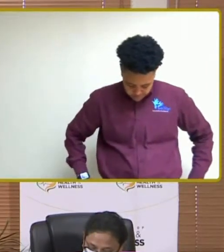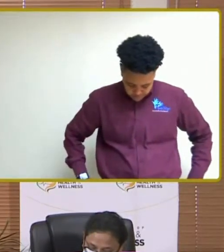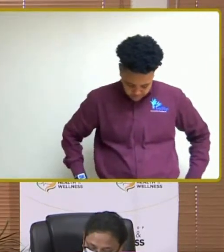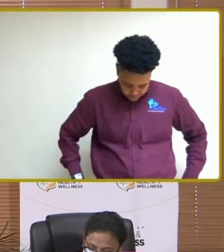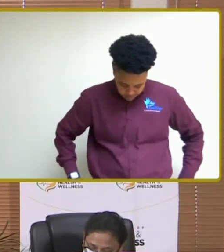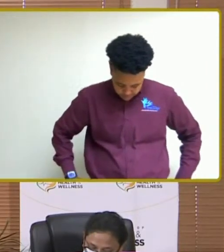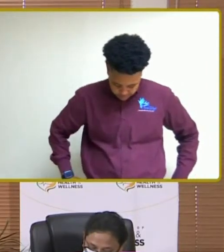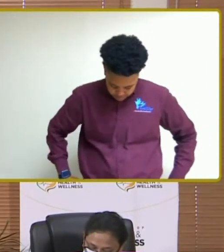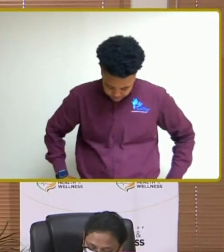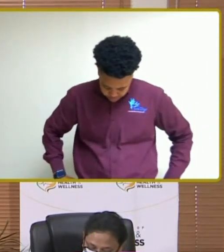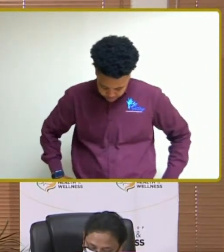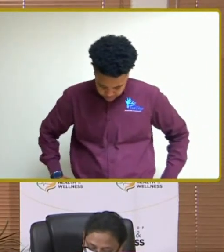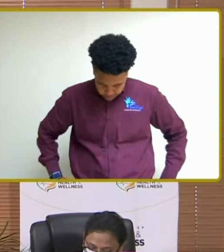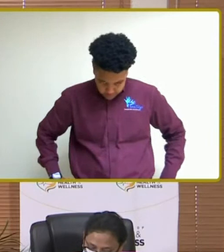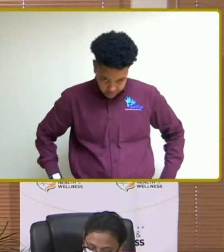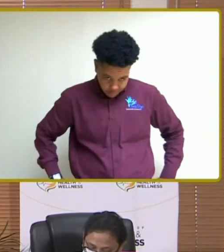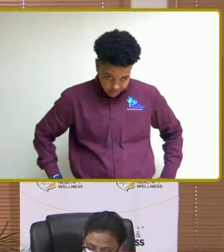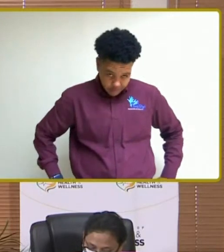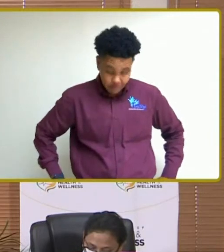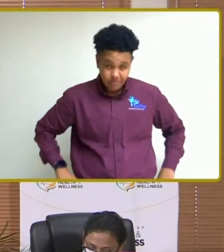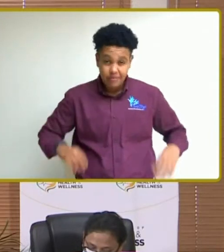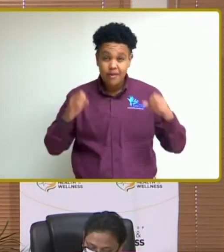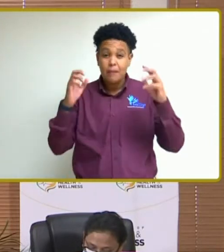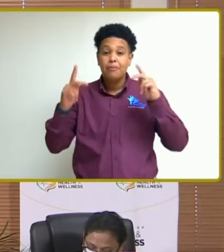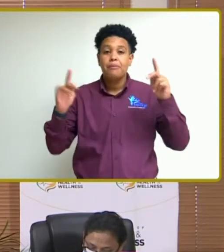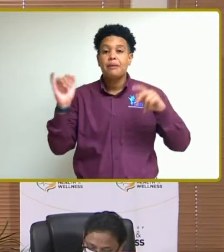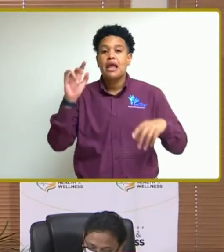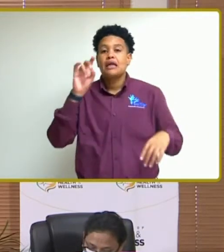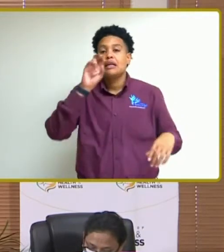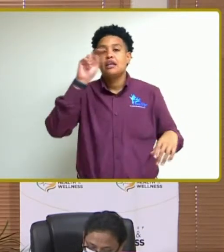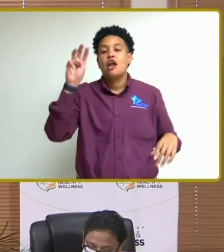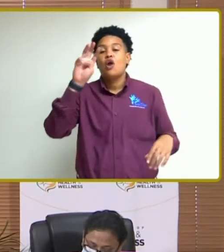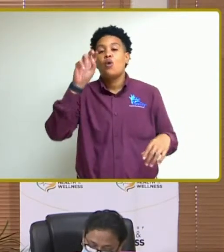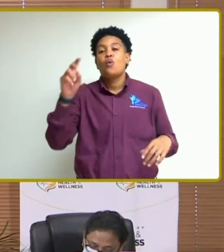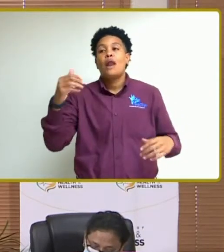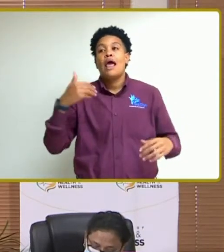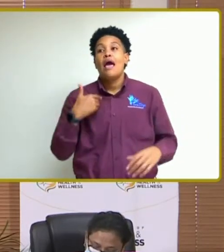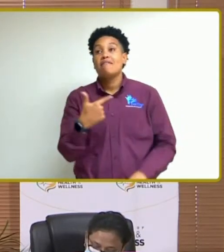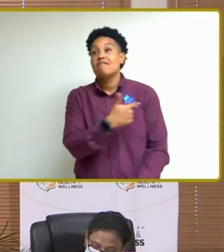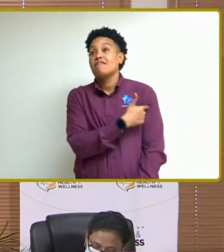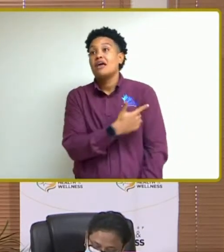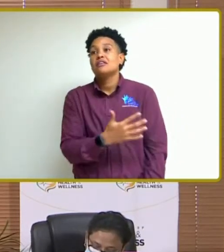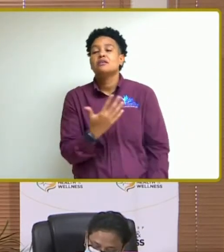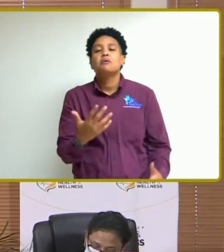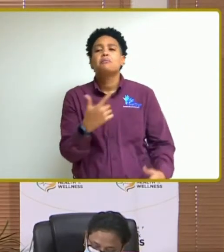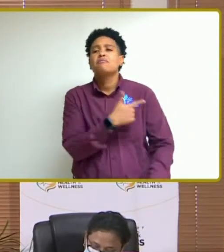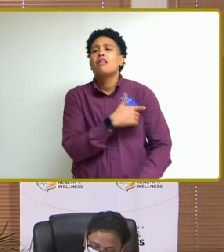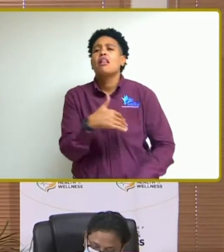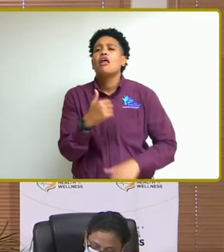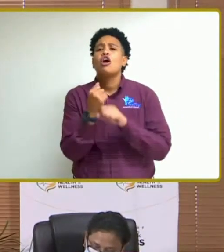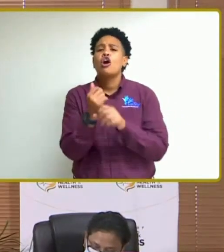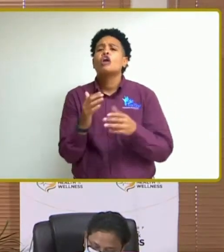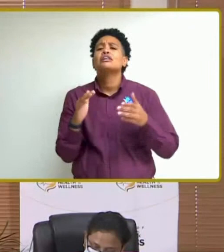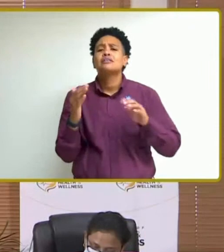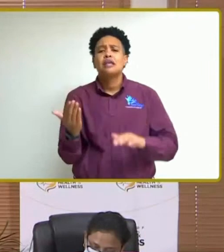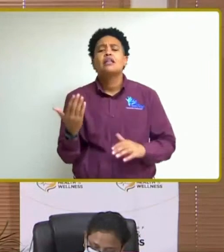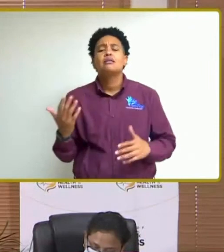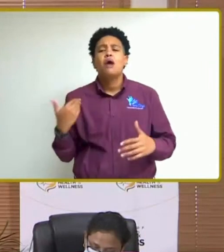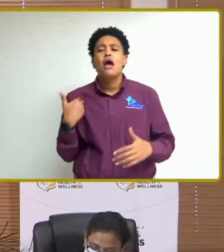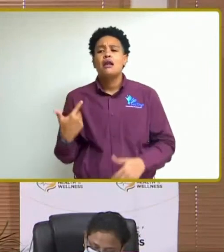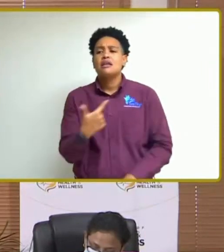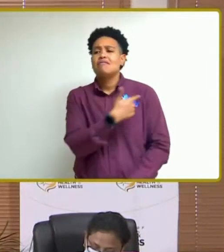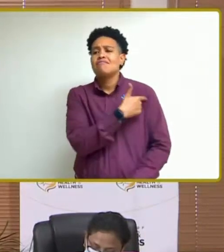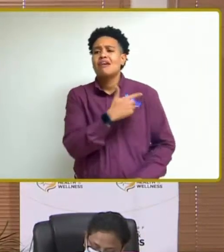Wood that have had the vaccination, even though the vaccination may not have caused the death, but just have had the